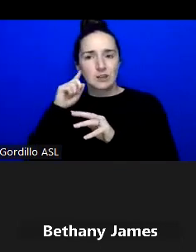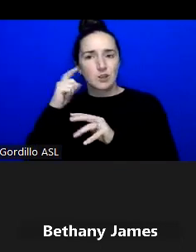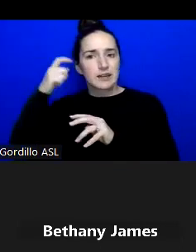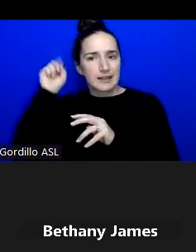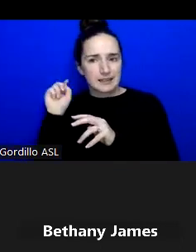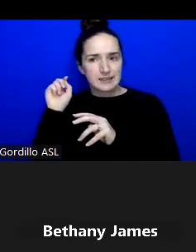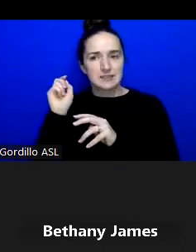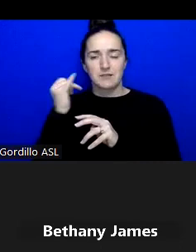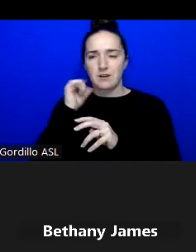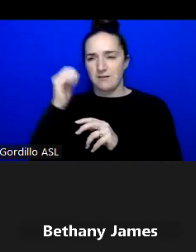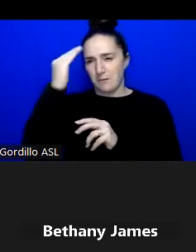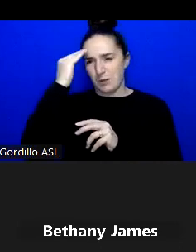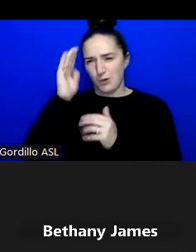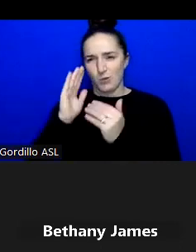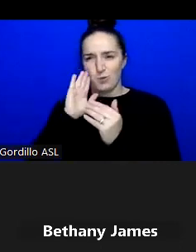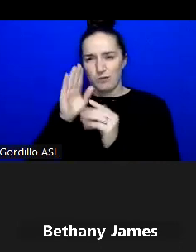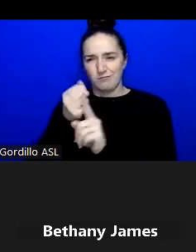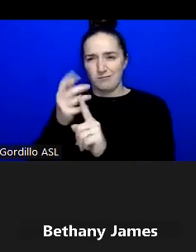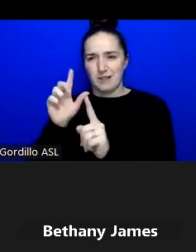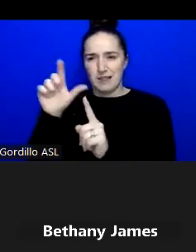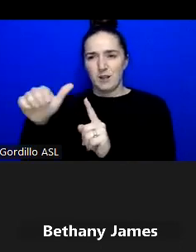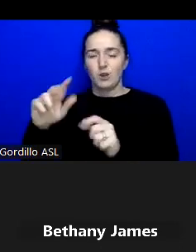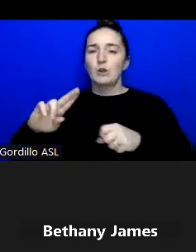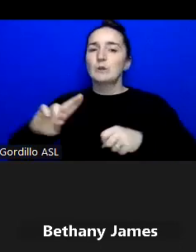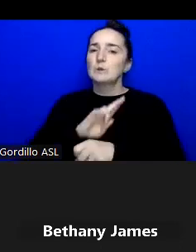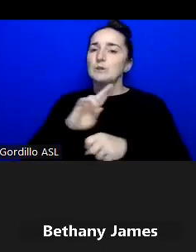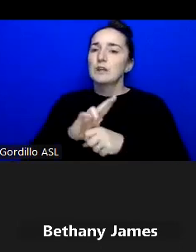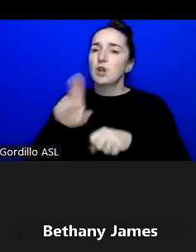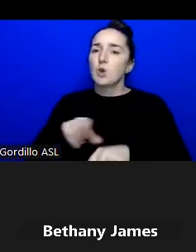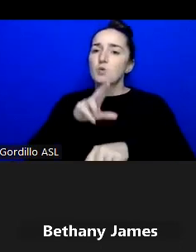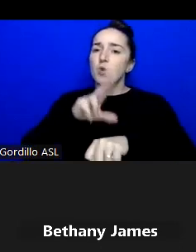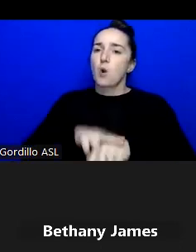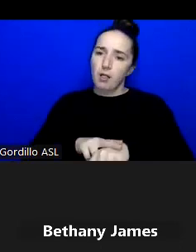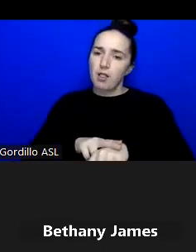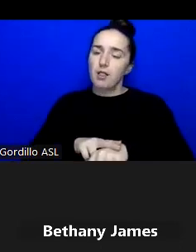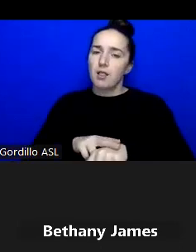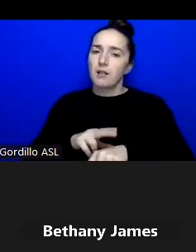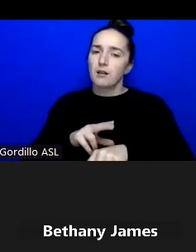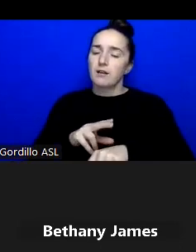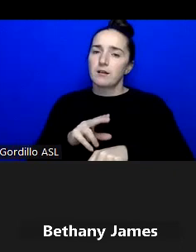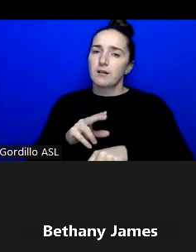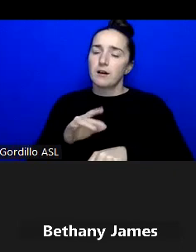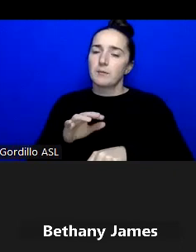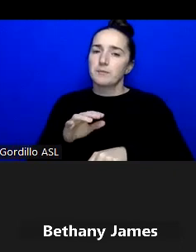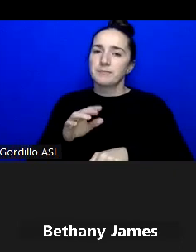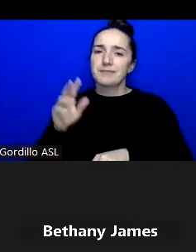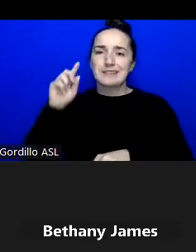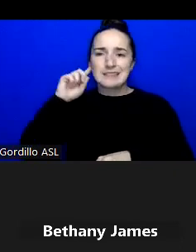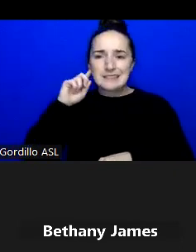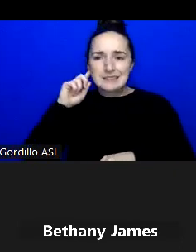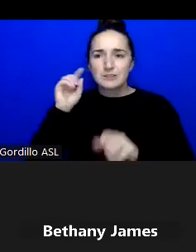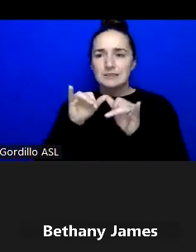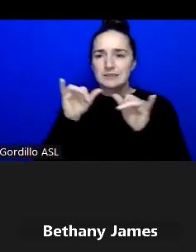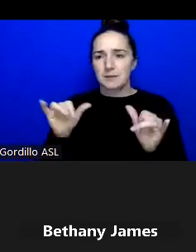are utilizing just the normal auditory system. It means it's not something that's implanted like a cochlear implant or a bone anchored hearing